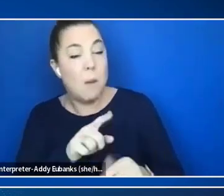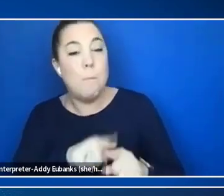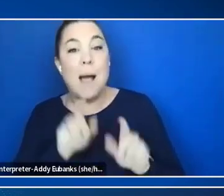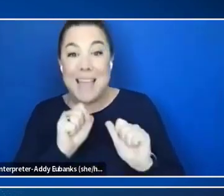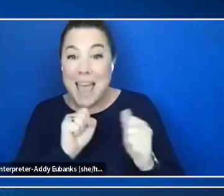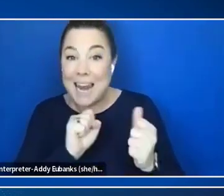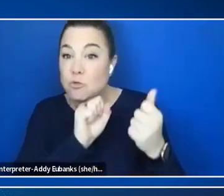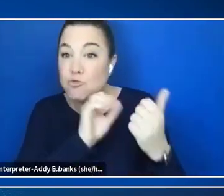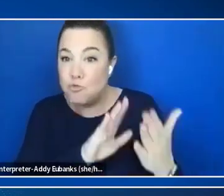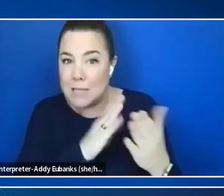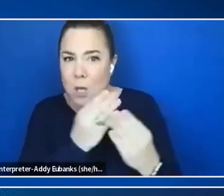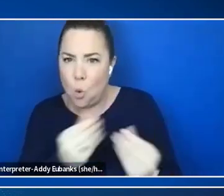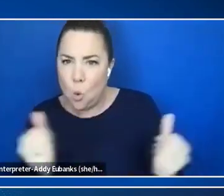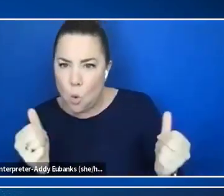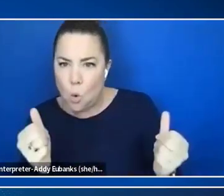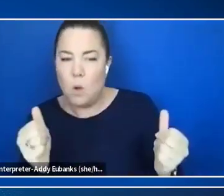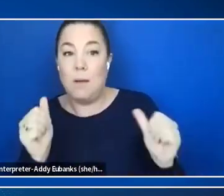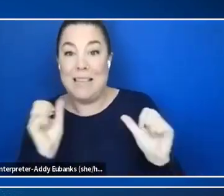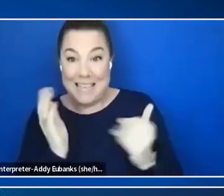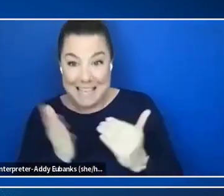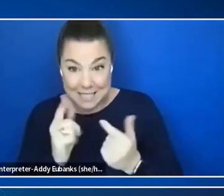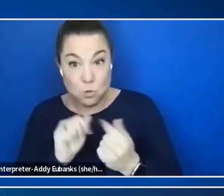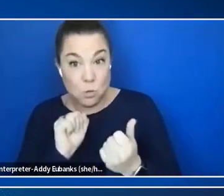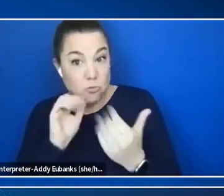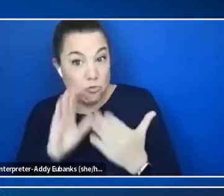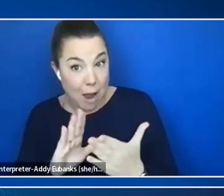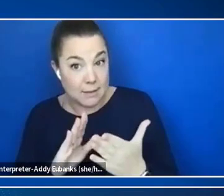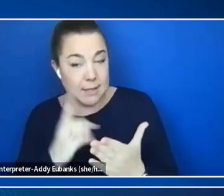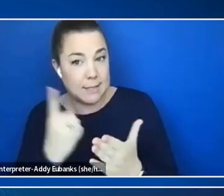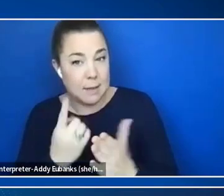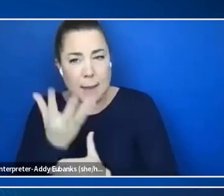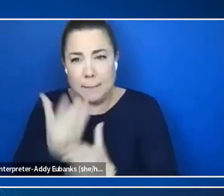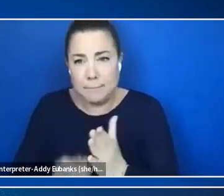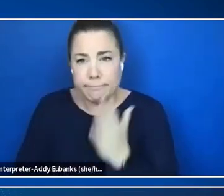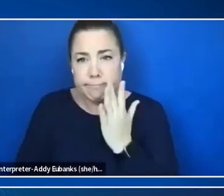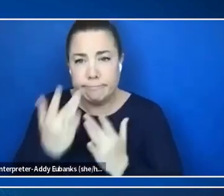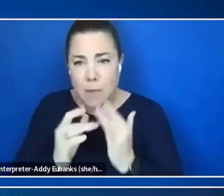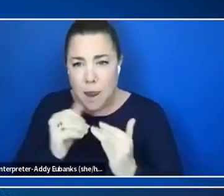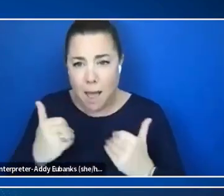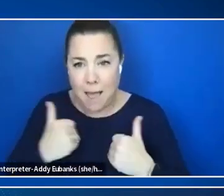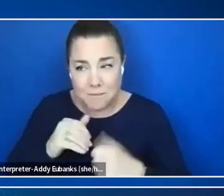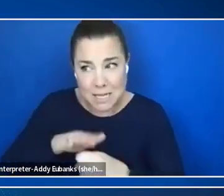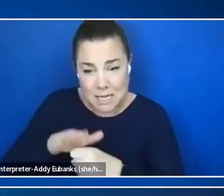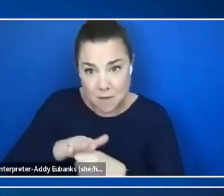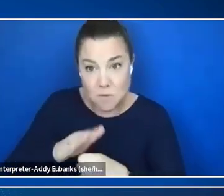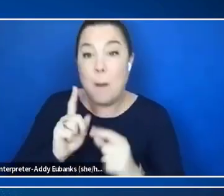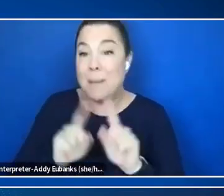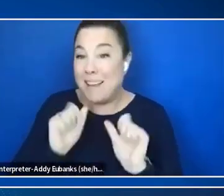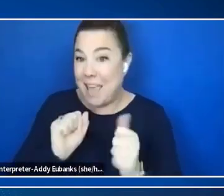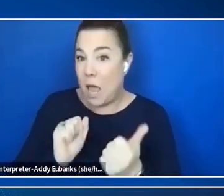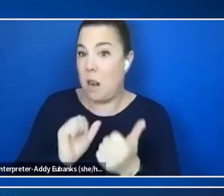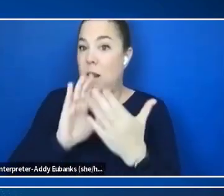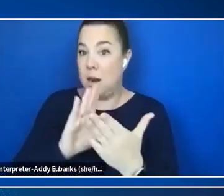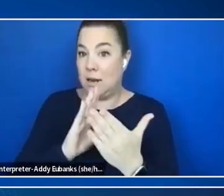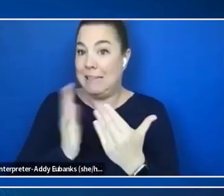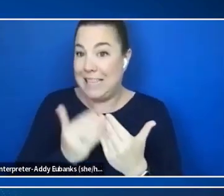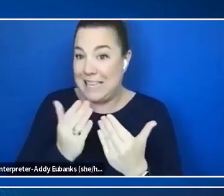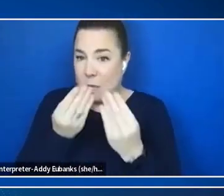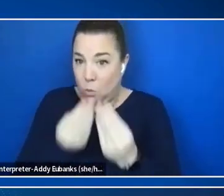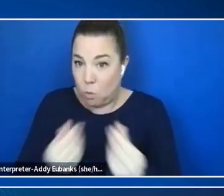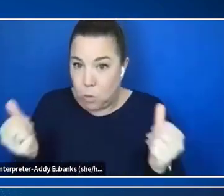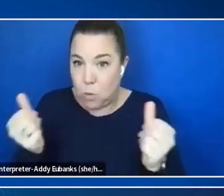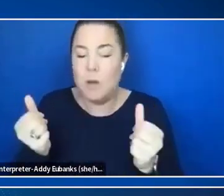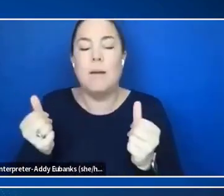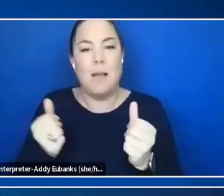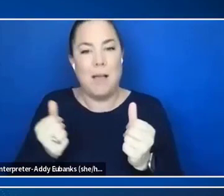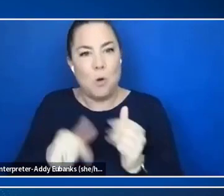easily addressable gaps or, deficiencies, then reviewers may decide that it's easily addressable, so it doesn't